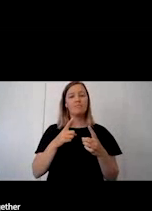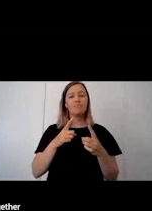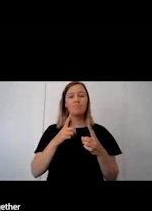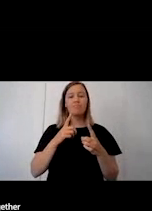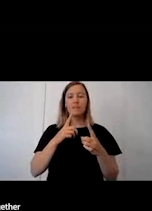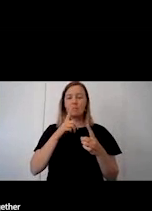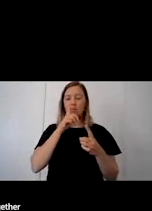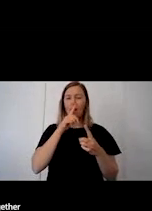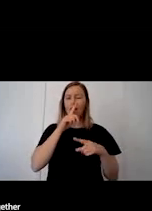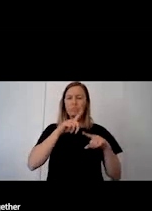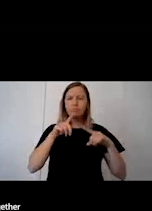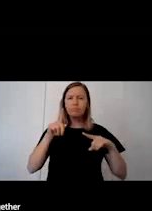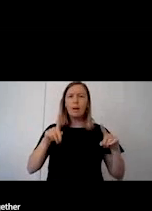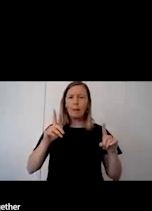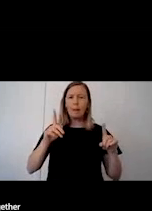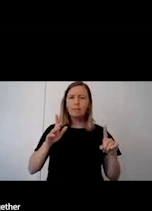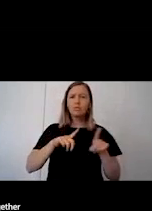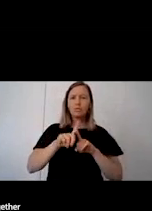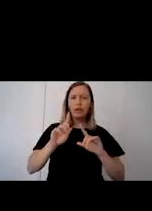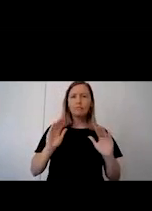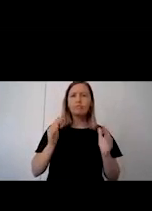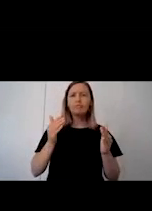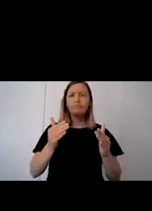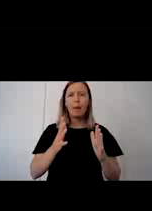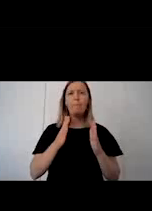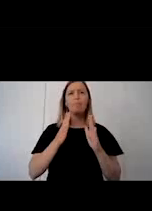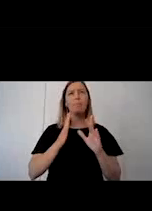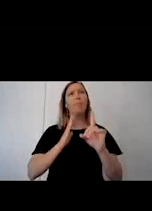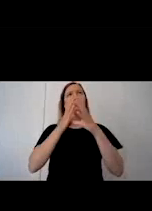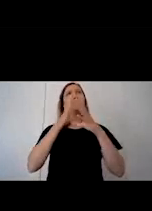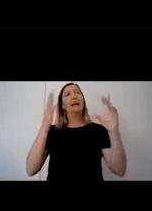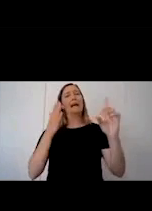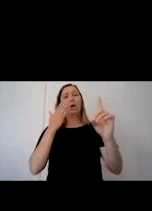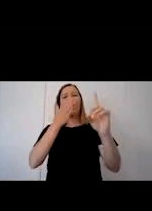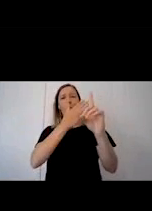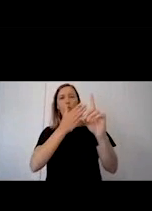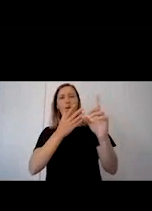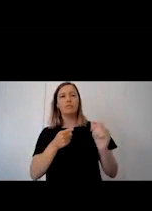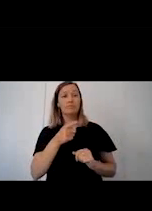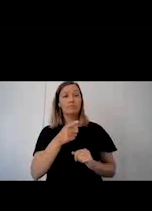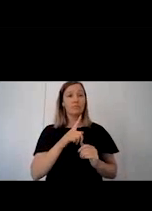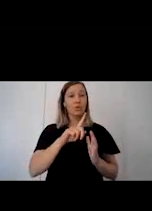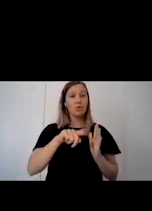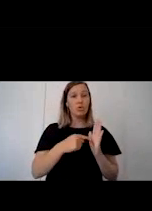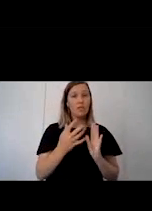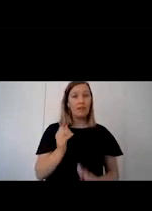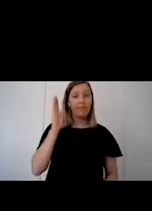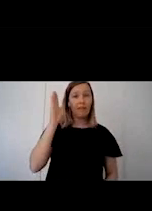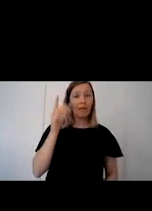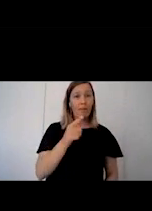together for the greatest and bigger goal? Judy, you have your hand up.